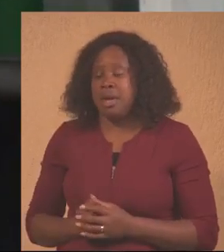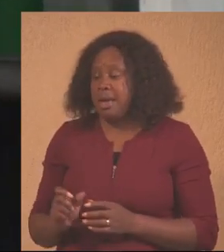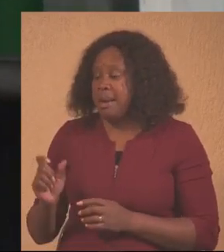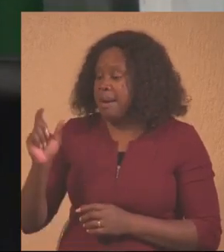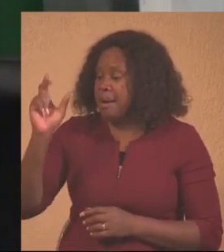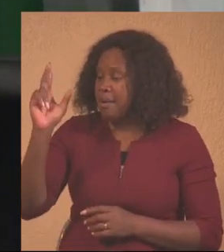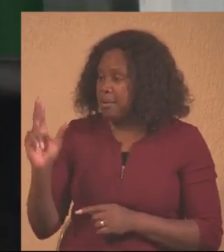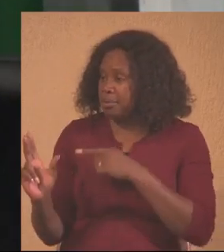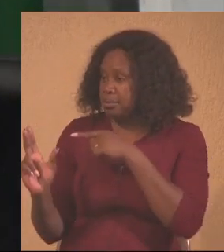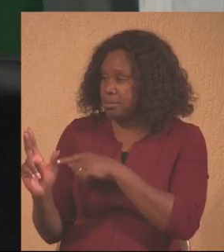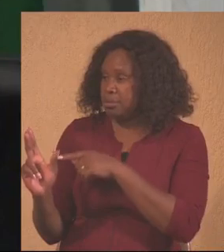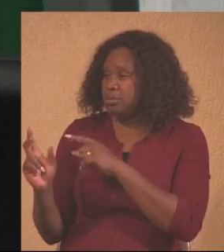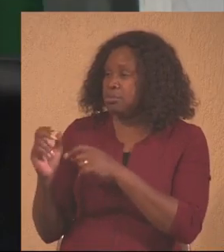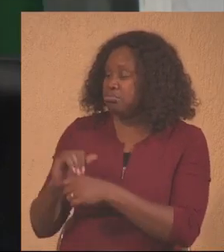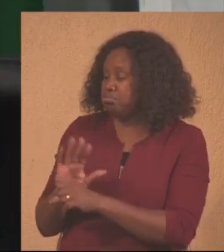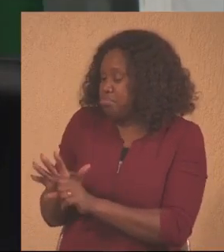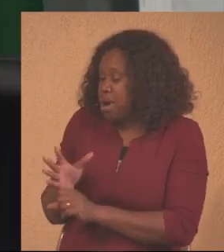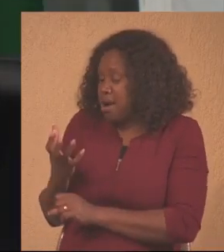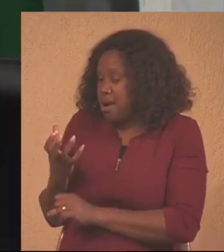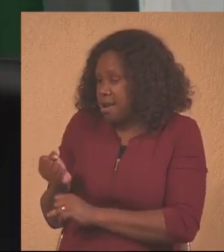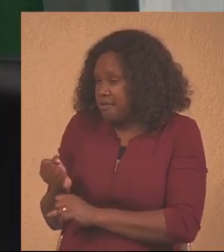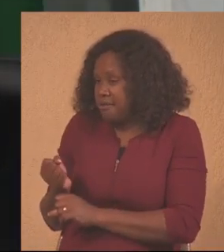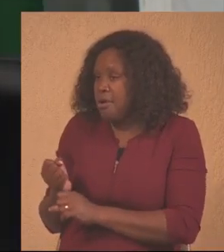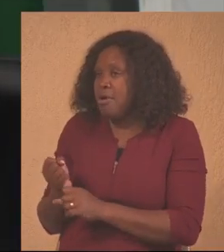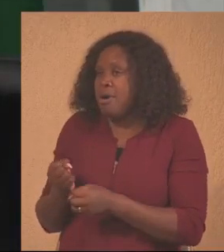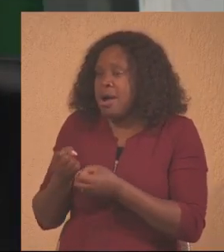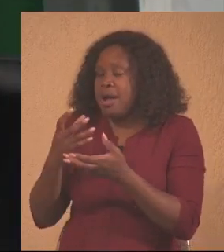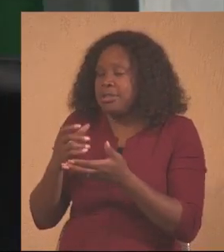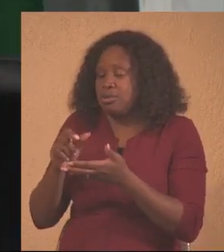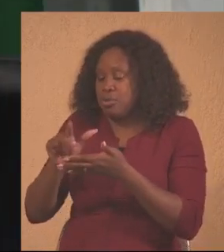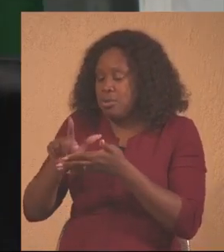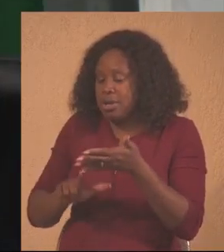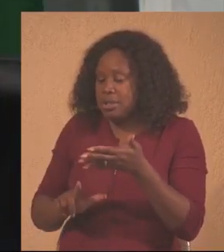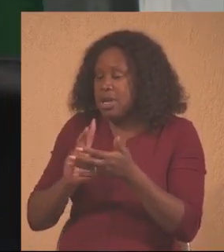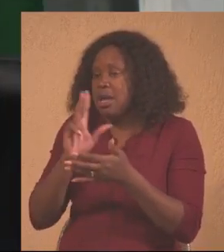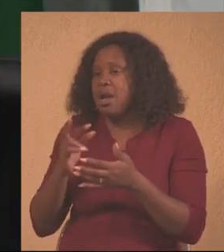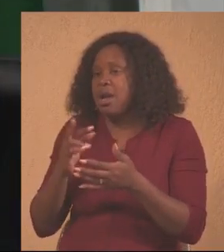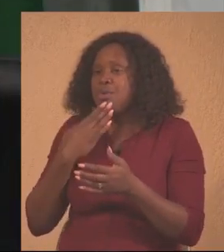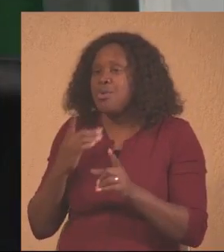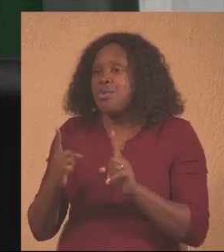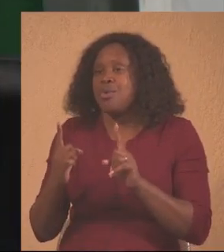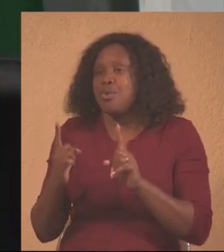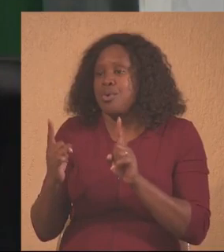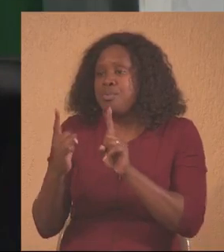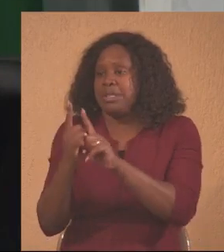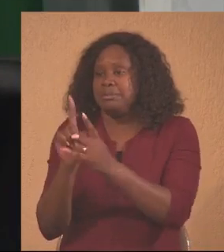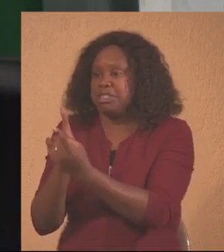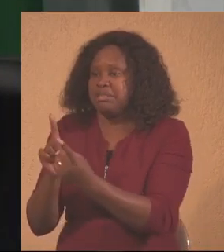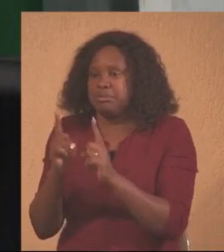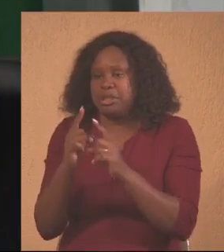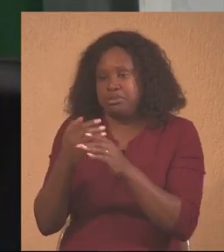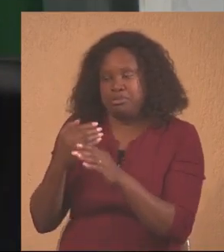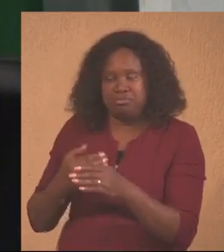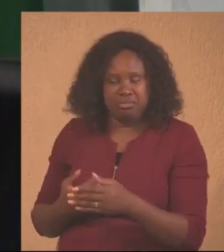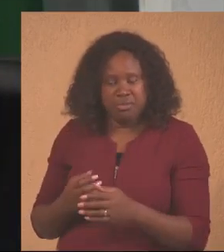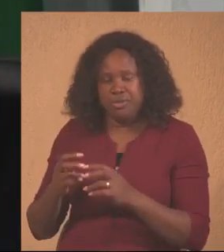people they believe they've become in contact with? And then what does the team, the surveillance team, I believe, or the contact tracing